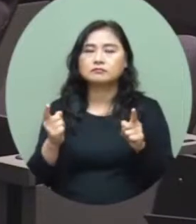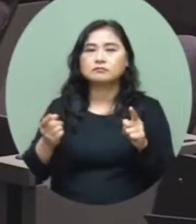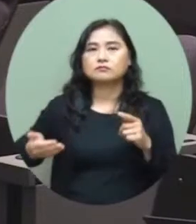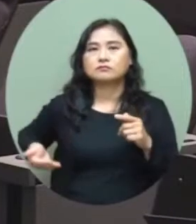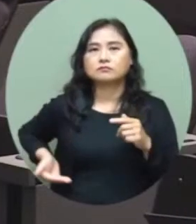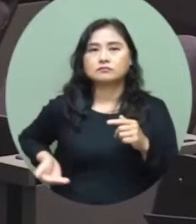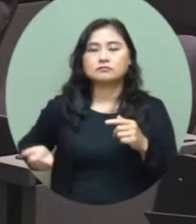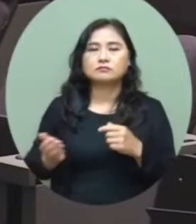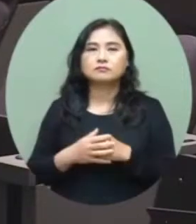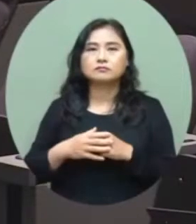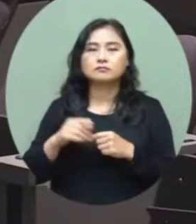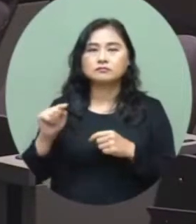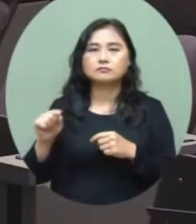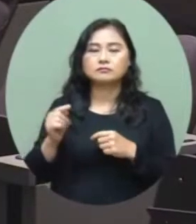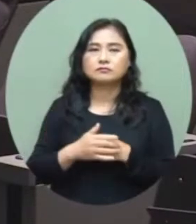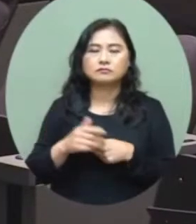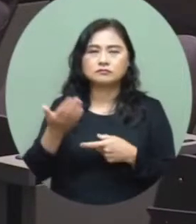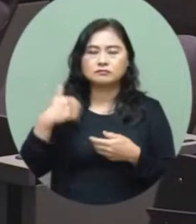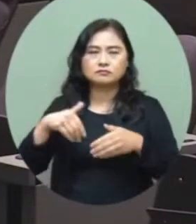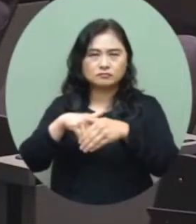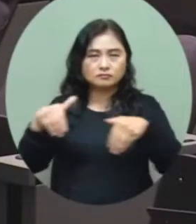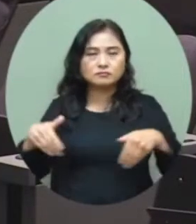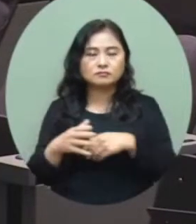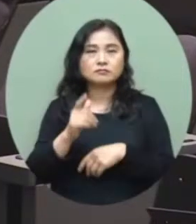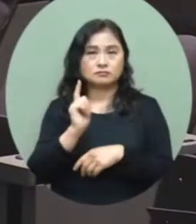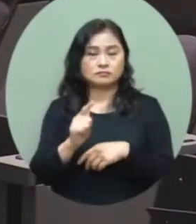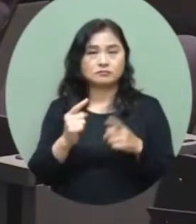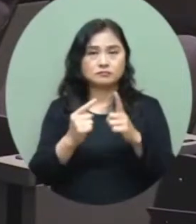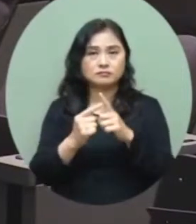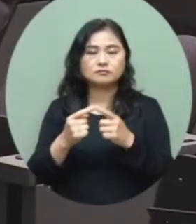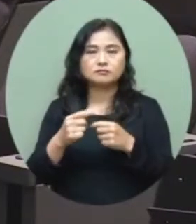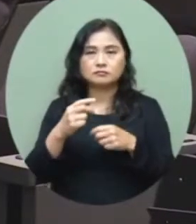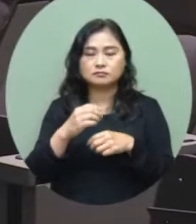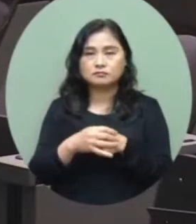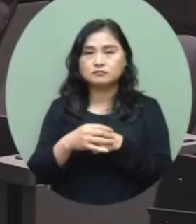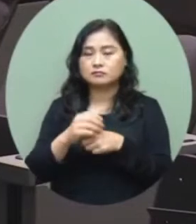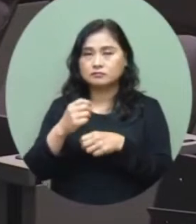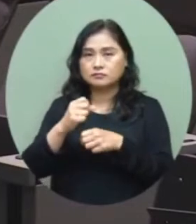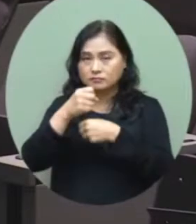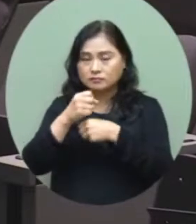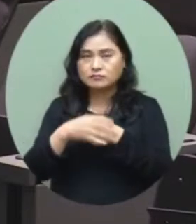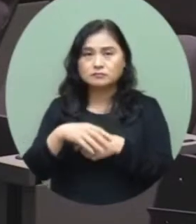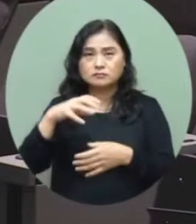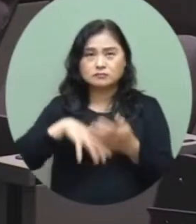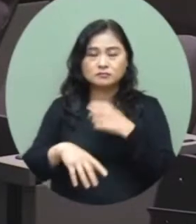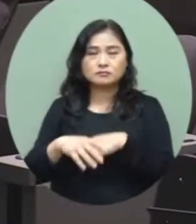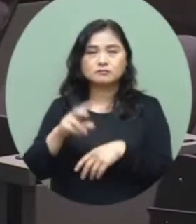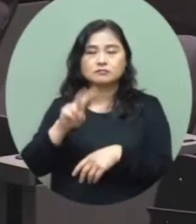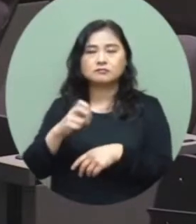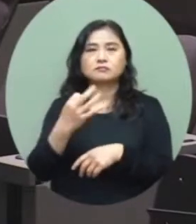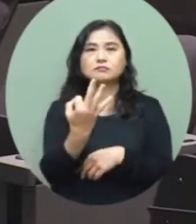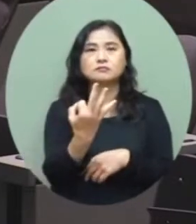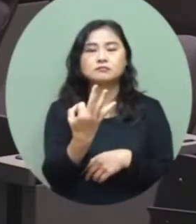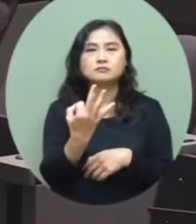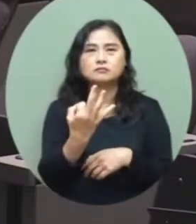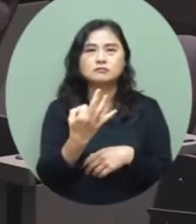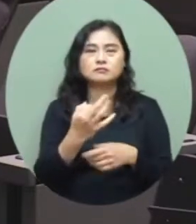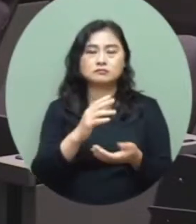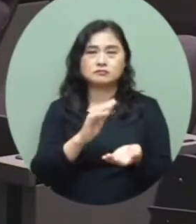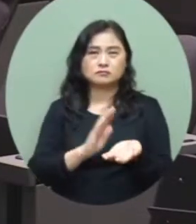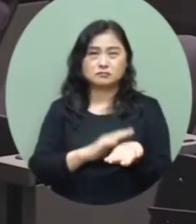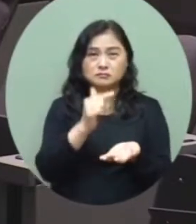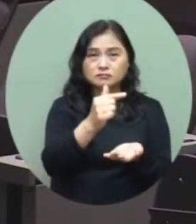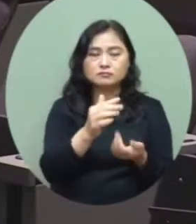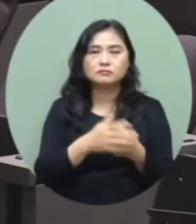the in Changhua, well, they were subject to a restriction, mandatory